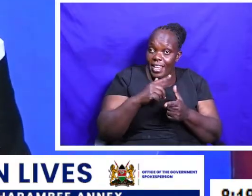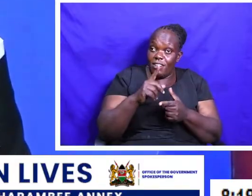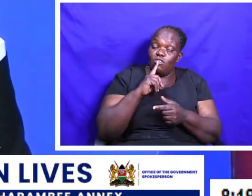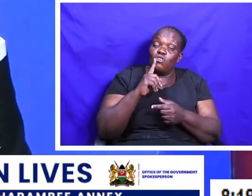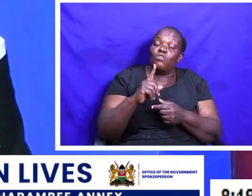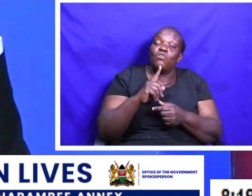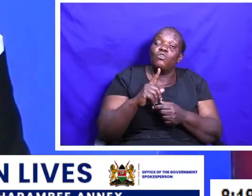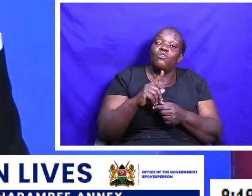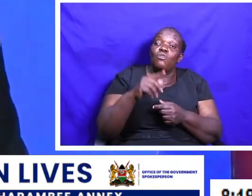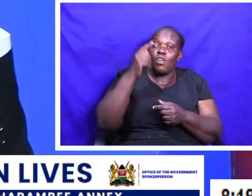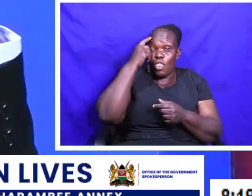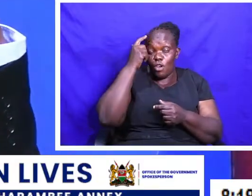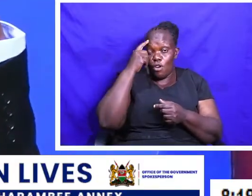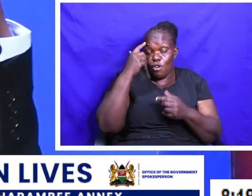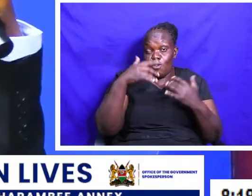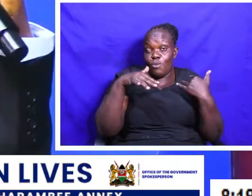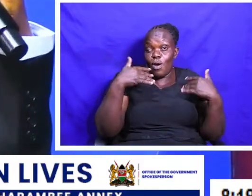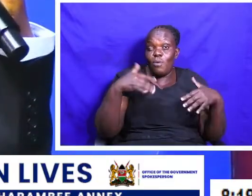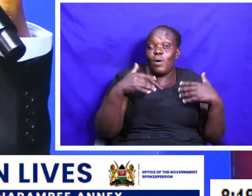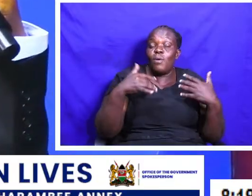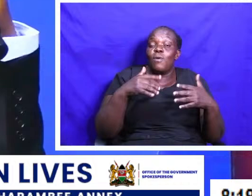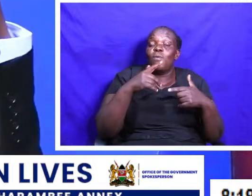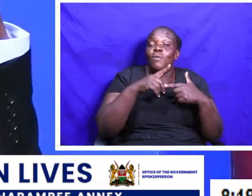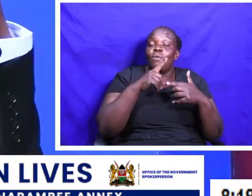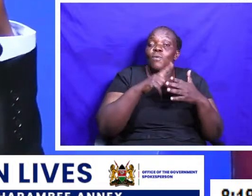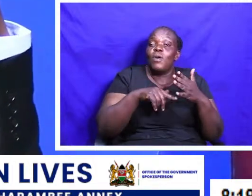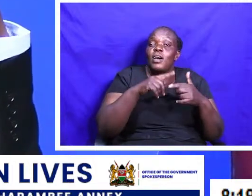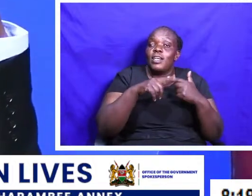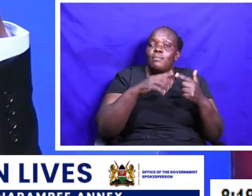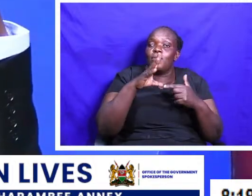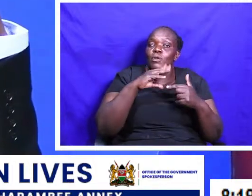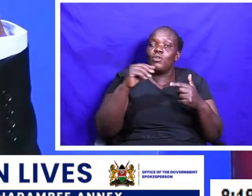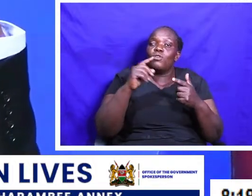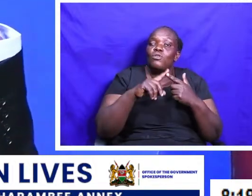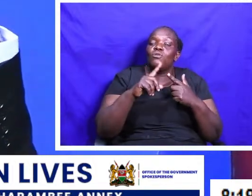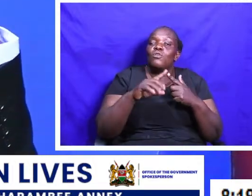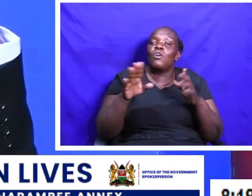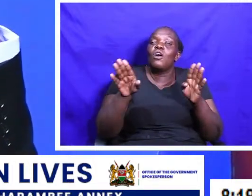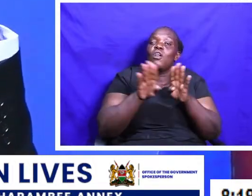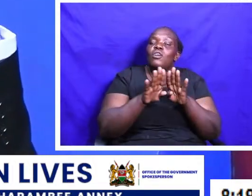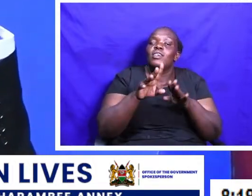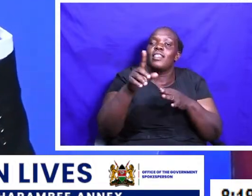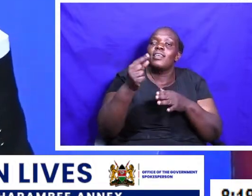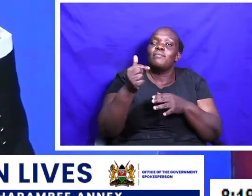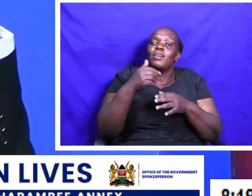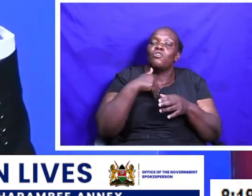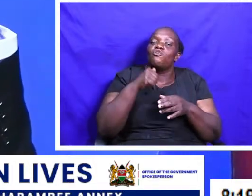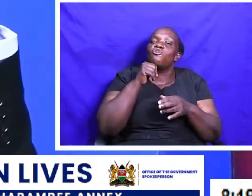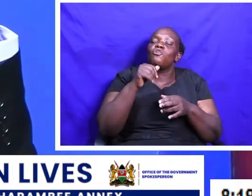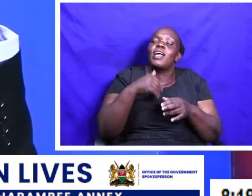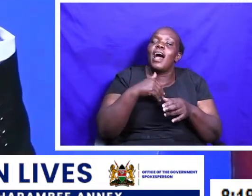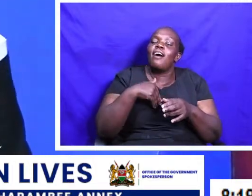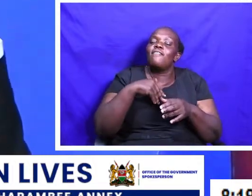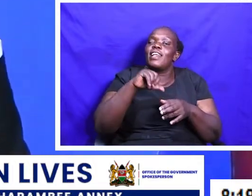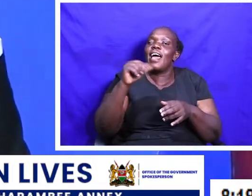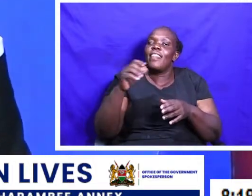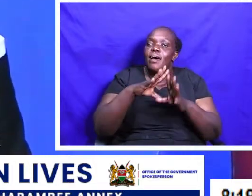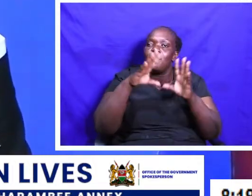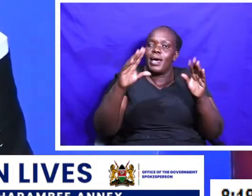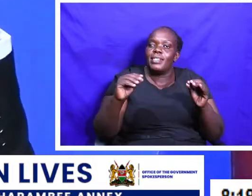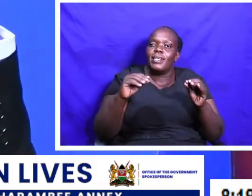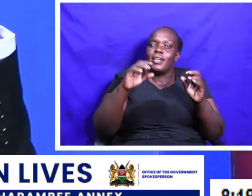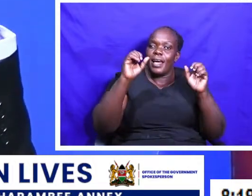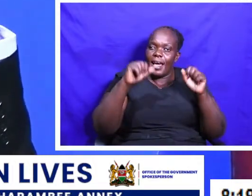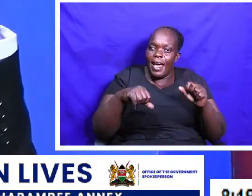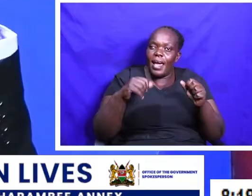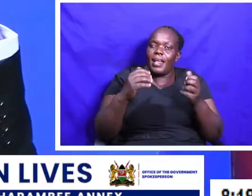And so I thought, oh my goodness, how am I going to fulfill this mandate? Yet I don't have any other budget apart from,